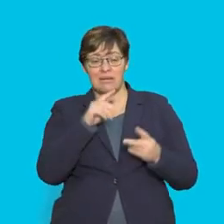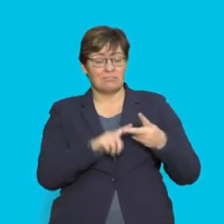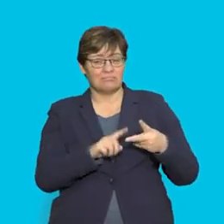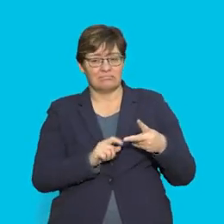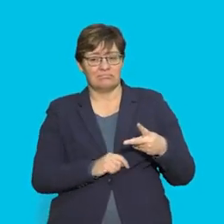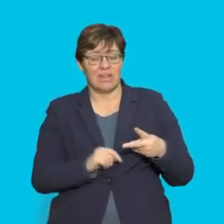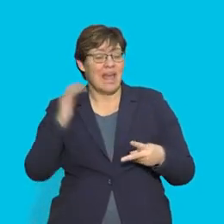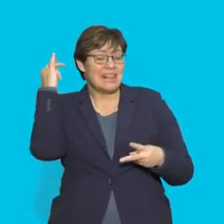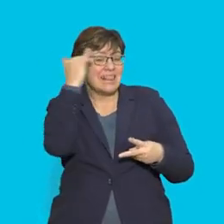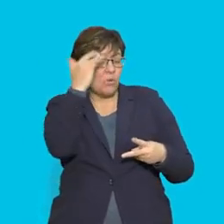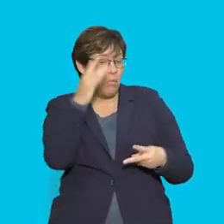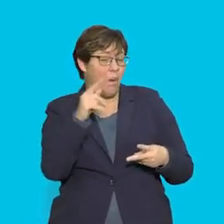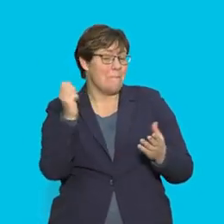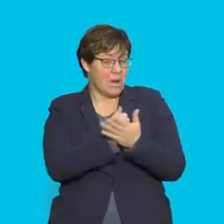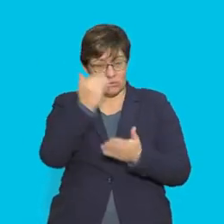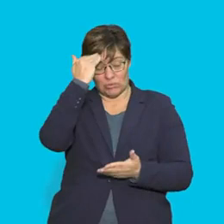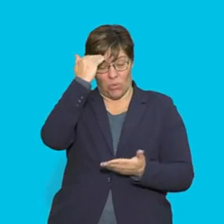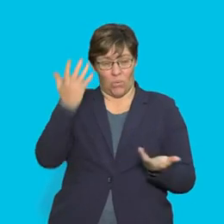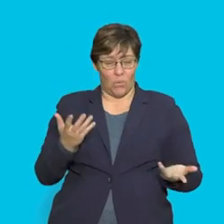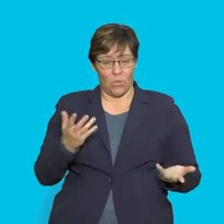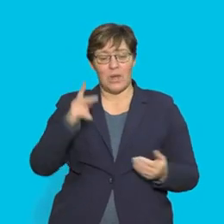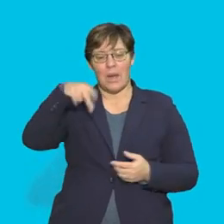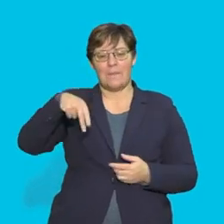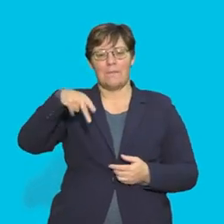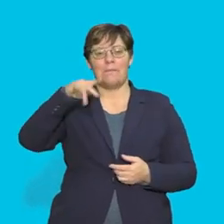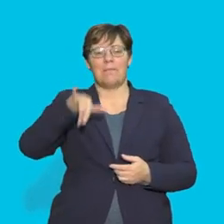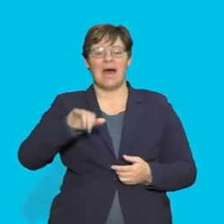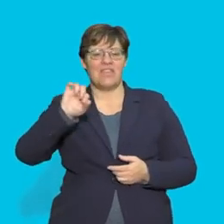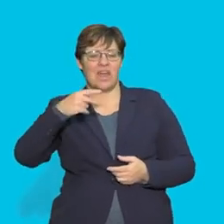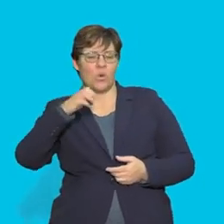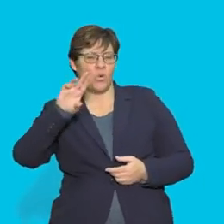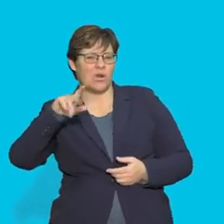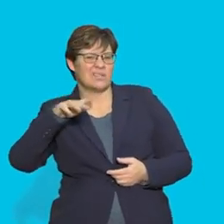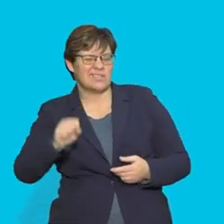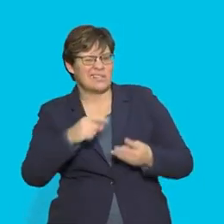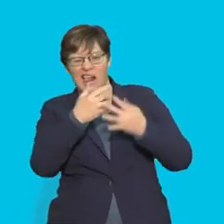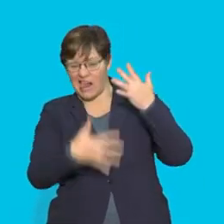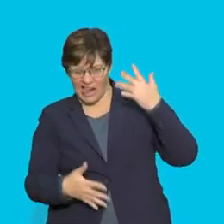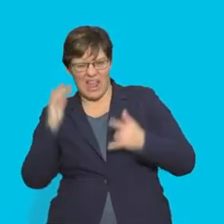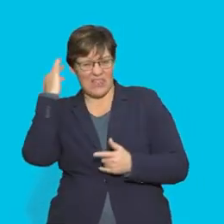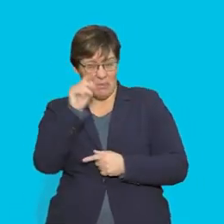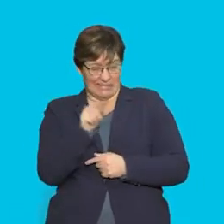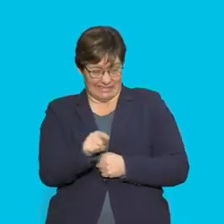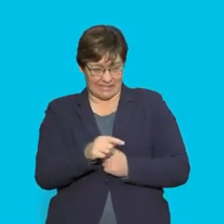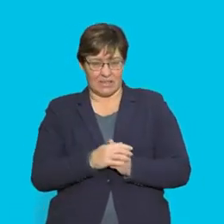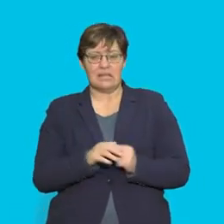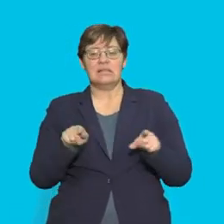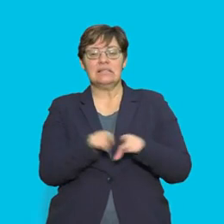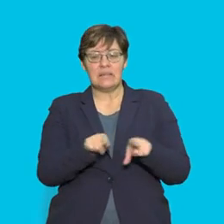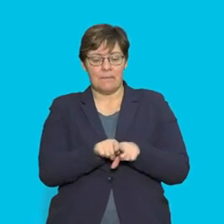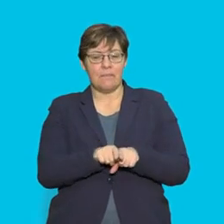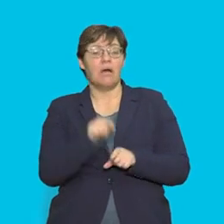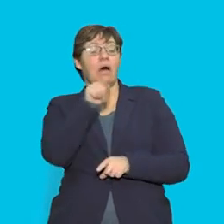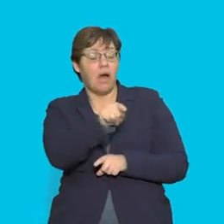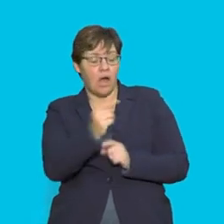this, are there any theorems that we need to know that have to do with triangles? Also, you need to understand